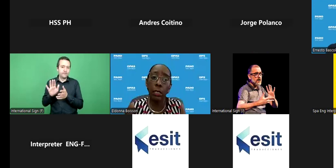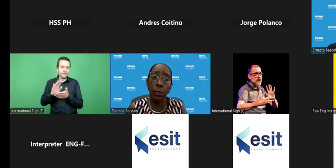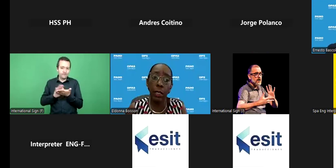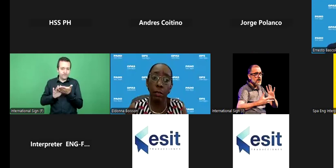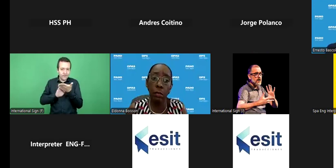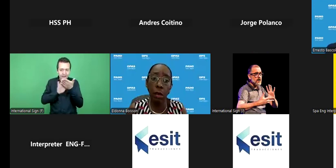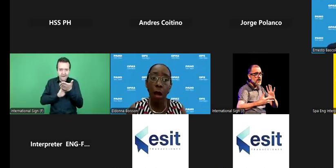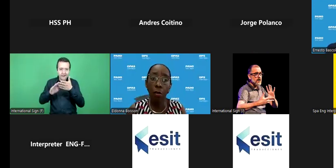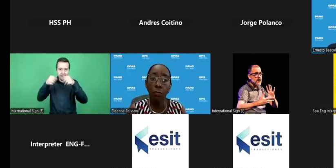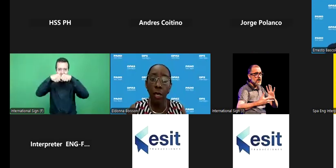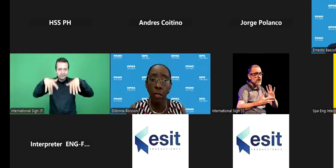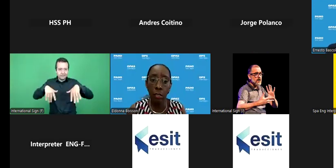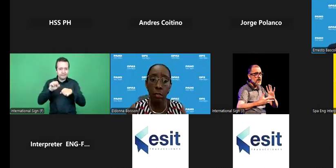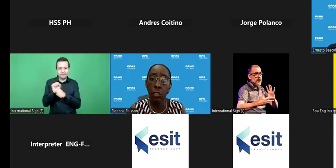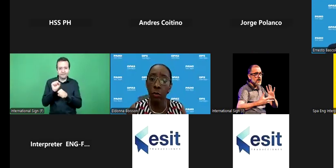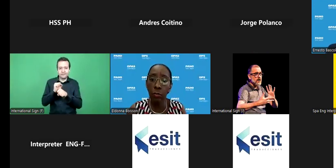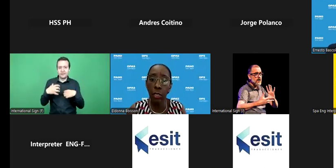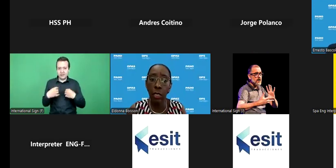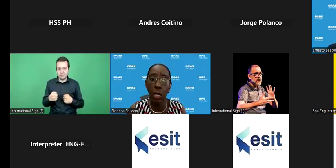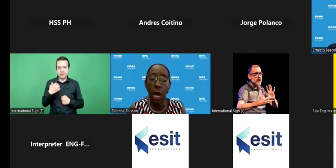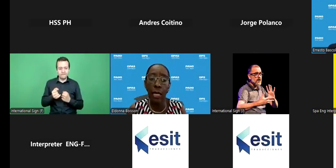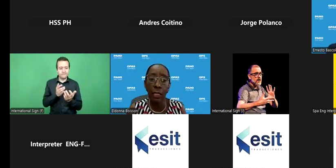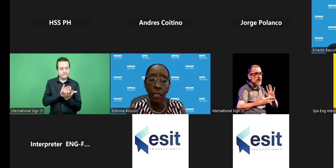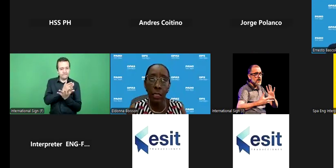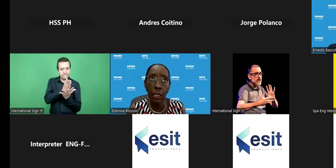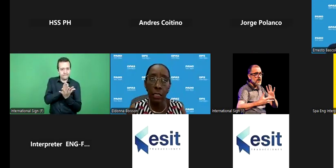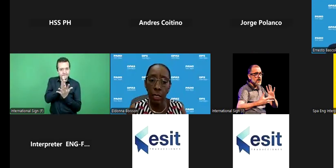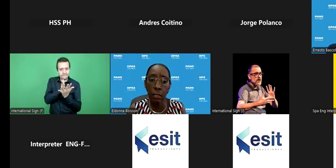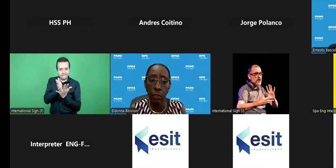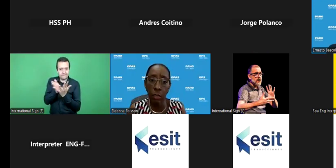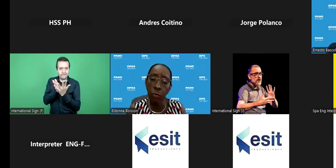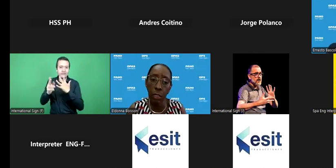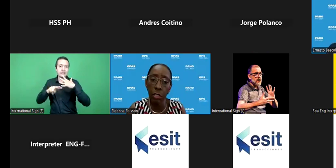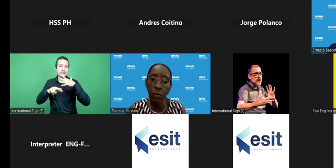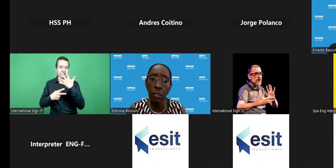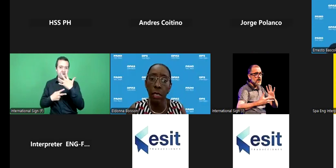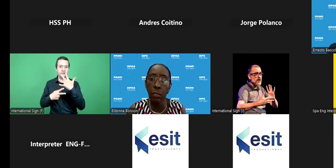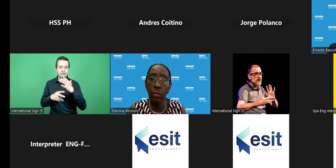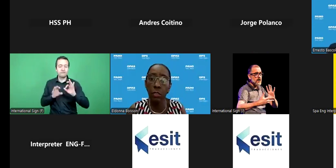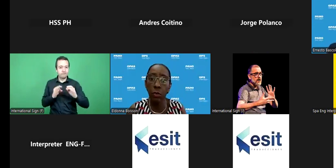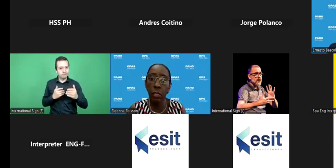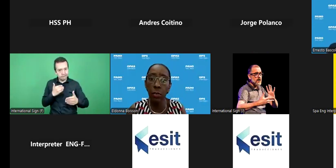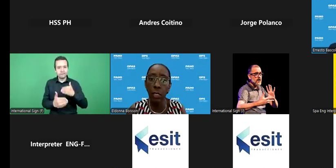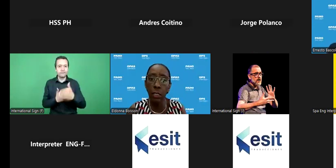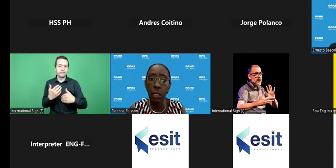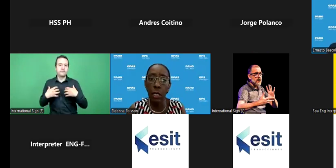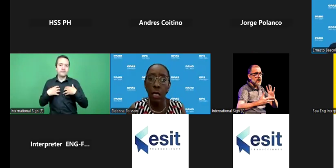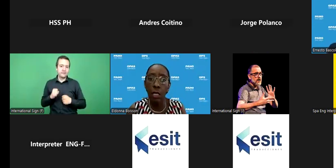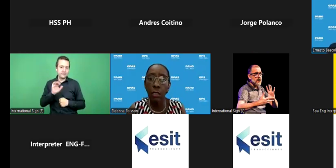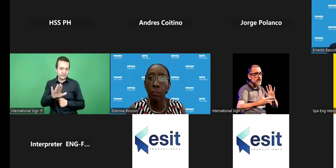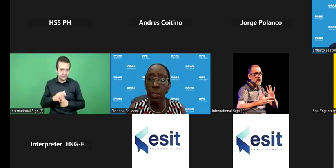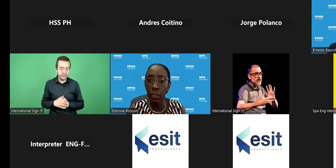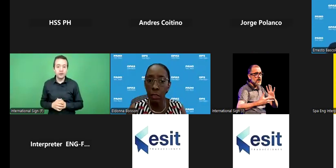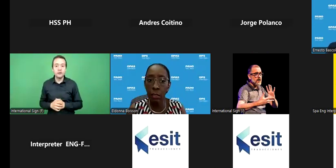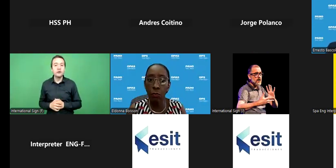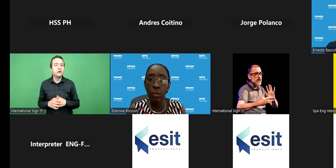all aspects of health system strengthening. And the assessment, the EPHF assessment, has really been